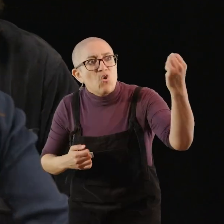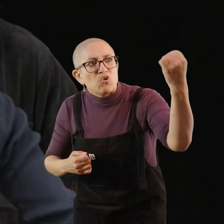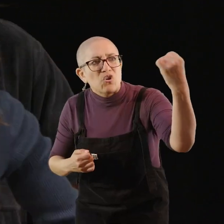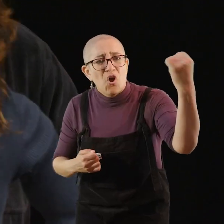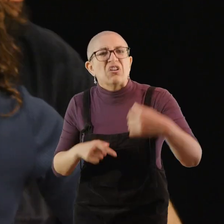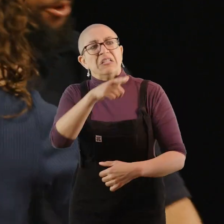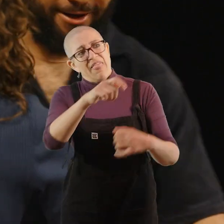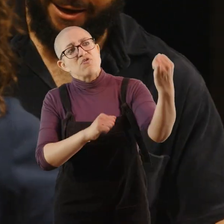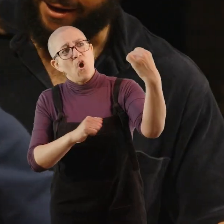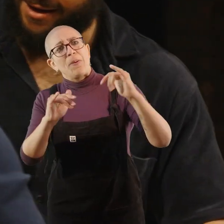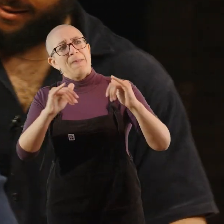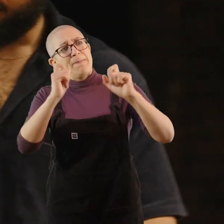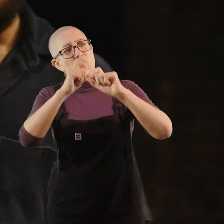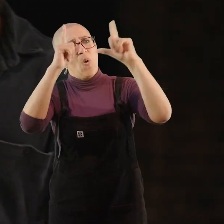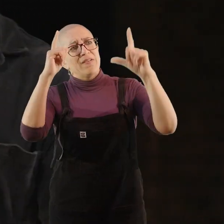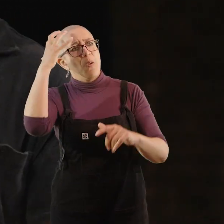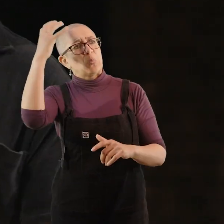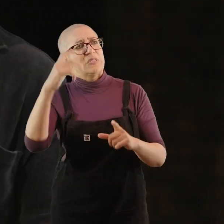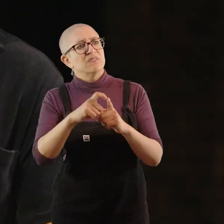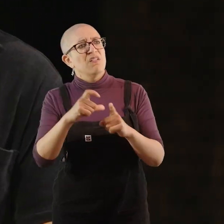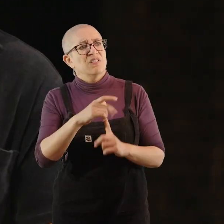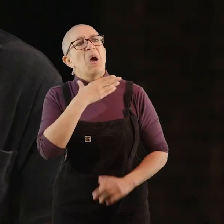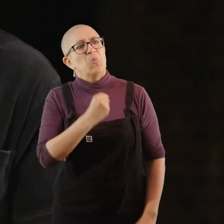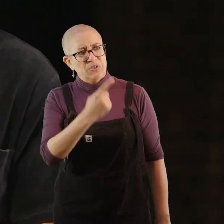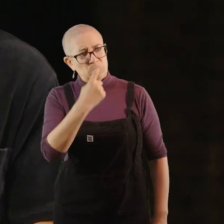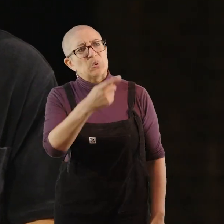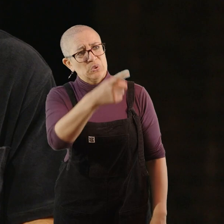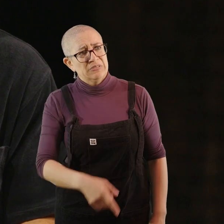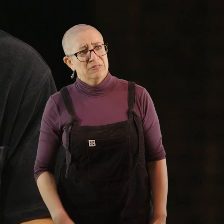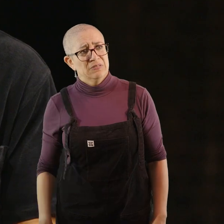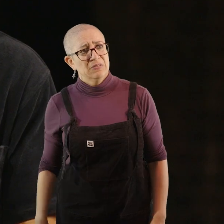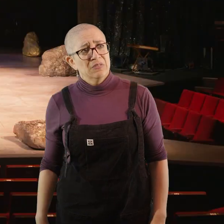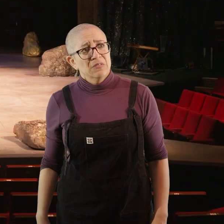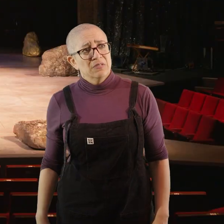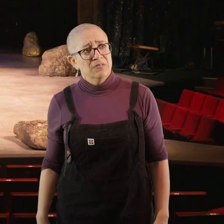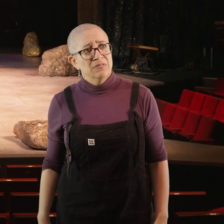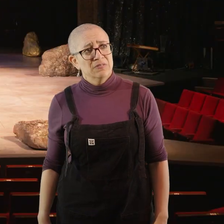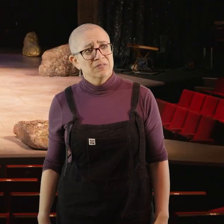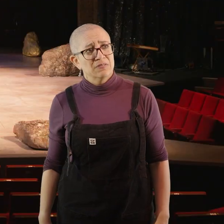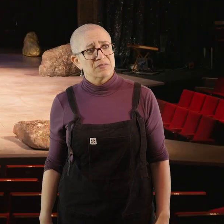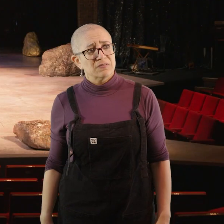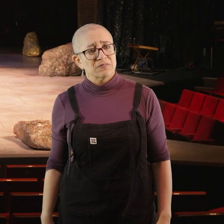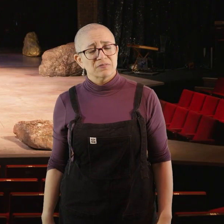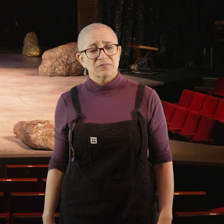Wake Duncan with thy knocking. How wouldst thou couldst.